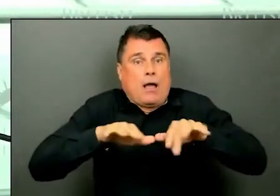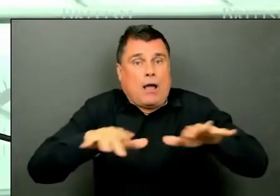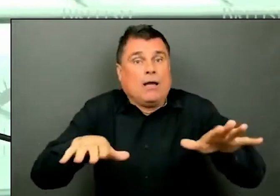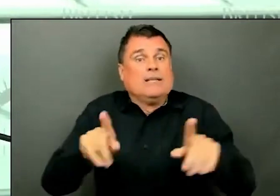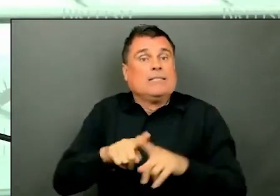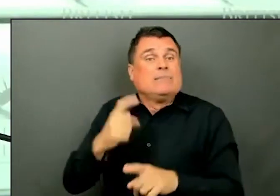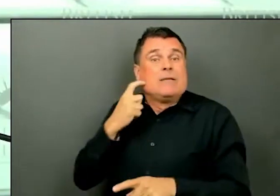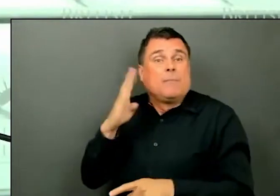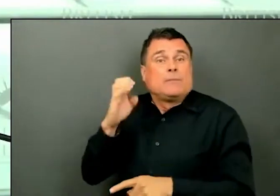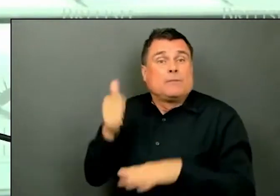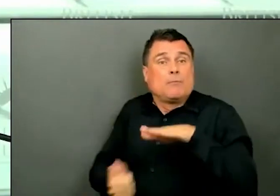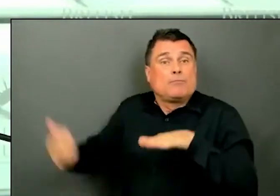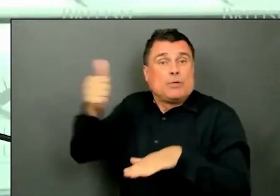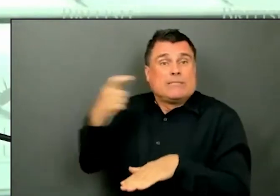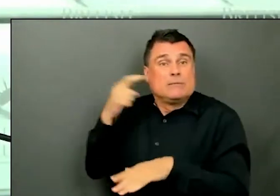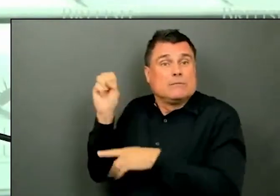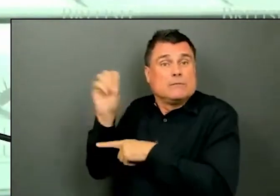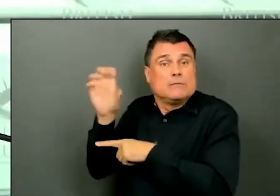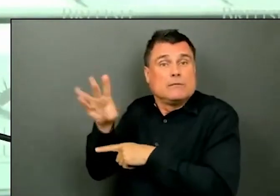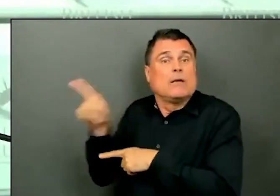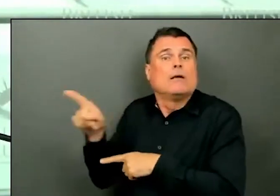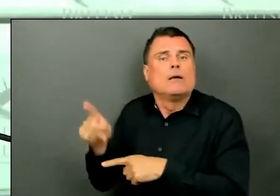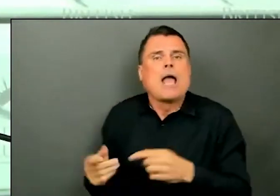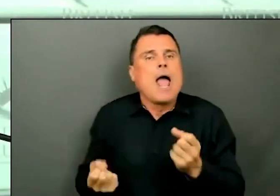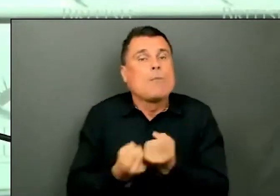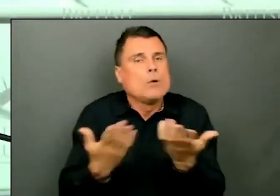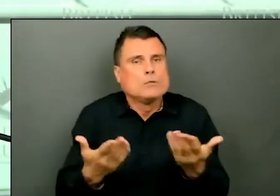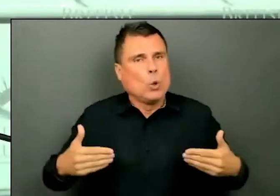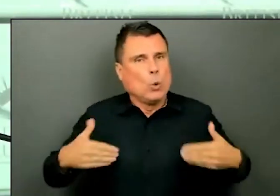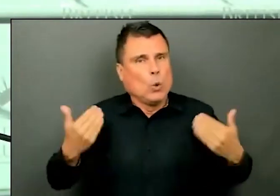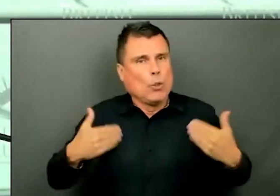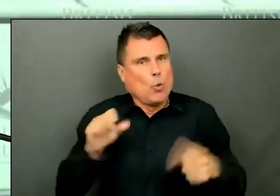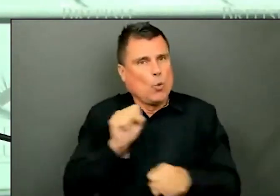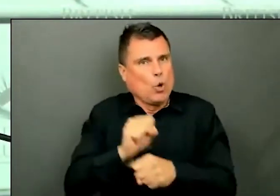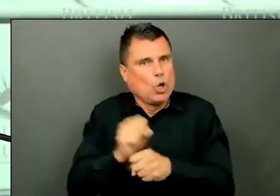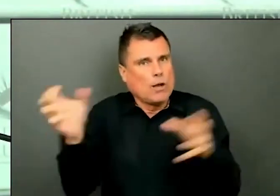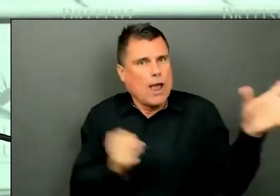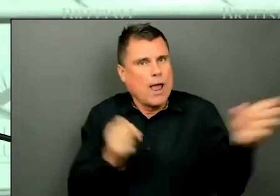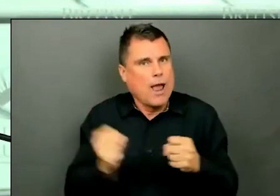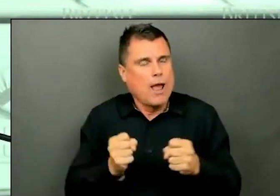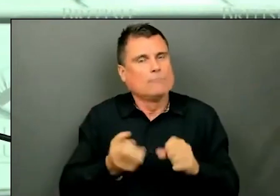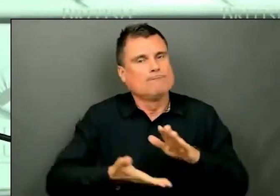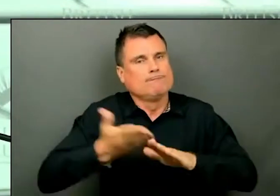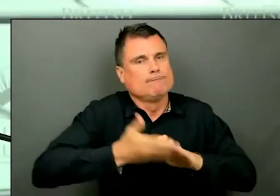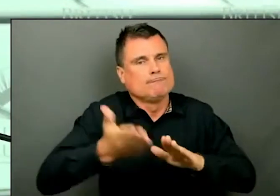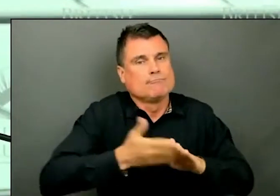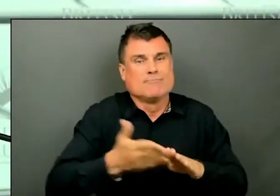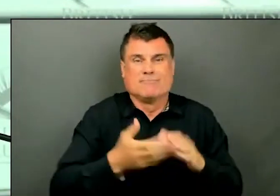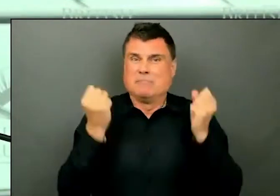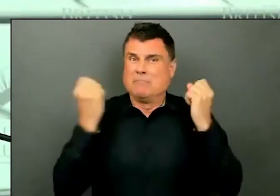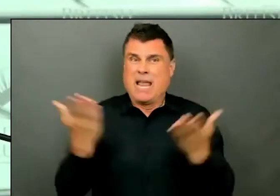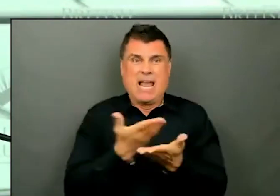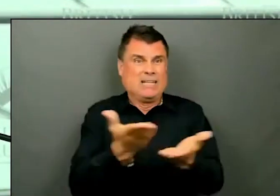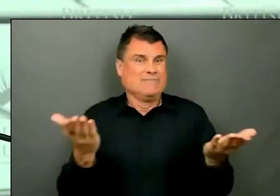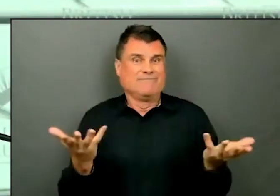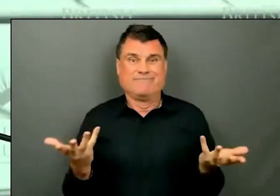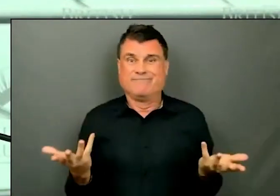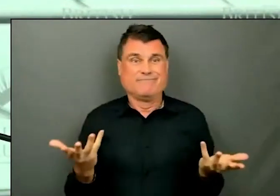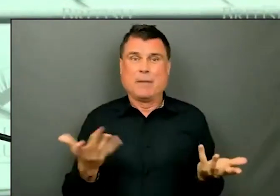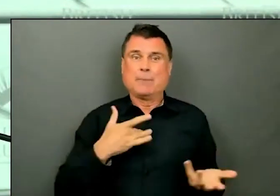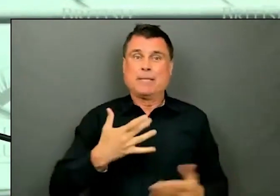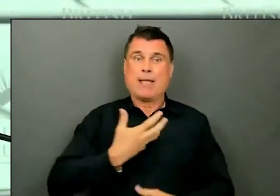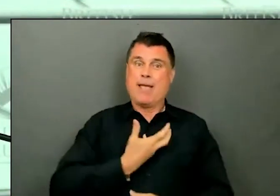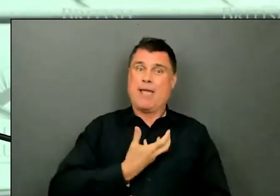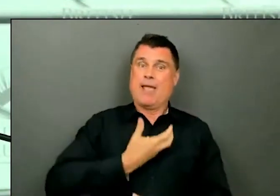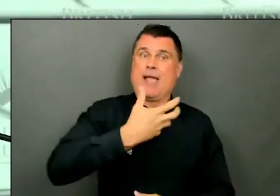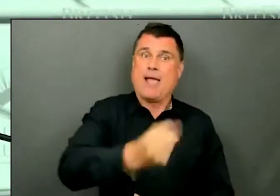youth. Many tourism attractions provide invaluable work experience, job, and life skills training for young people, and in some